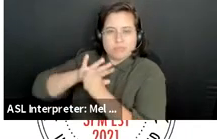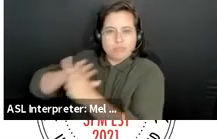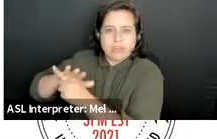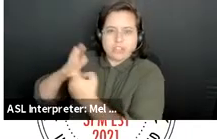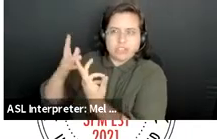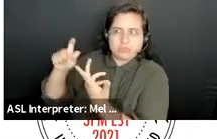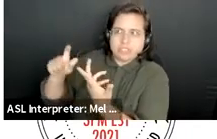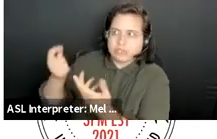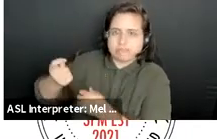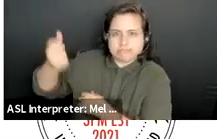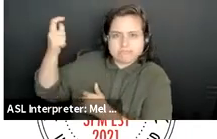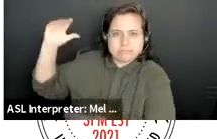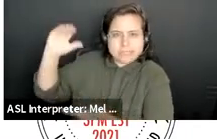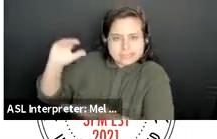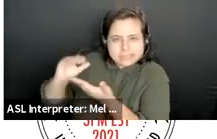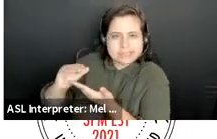knows when they might end.